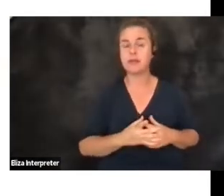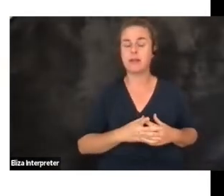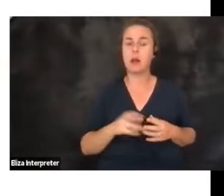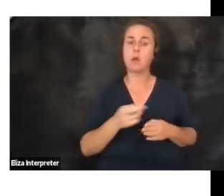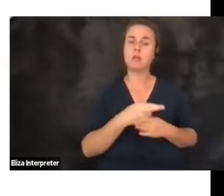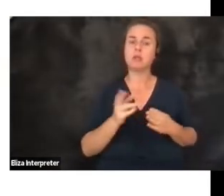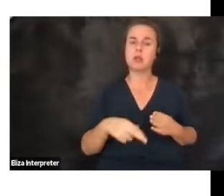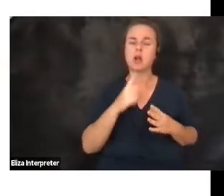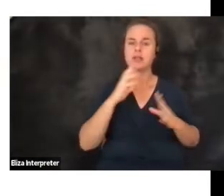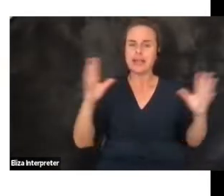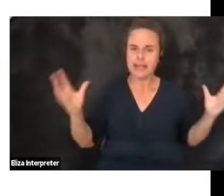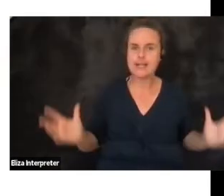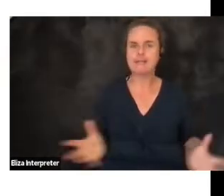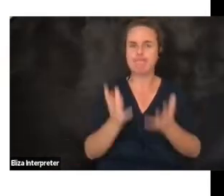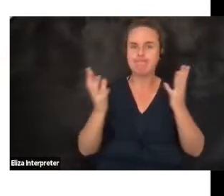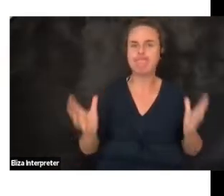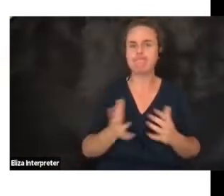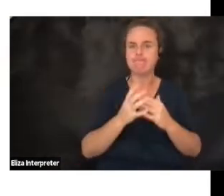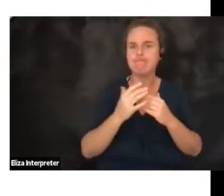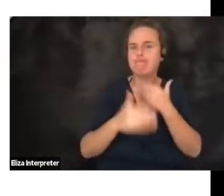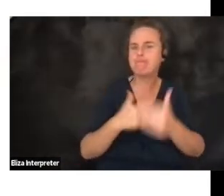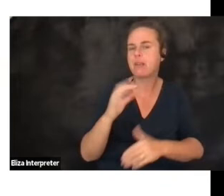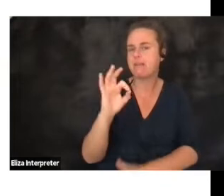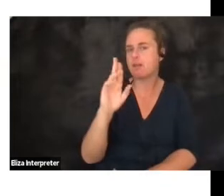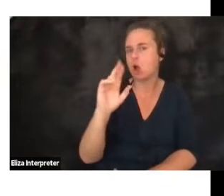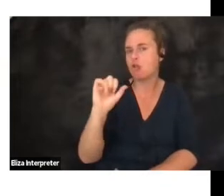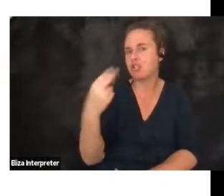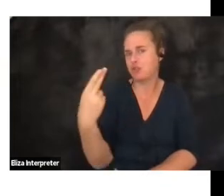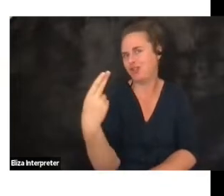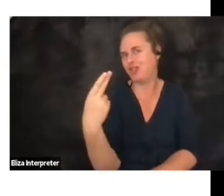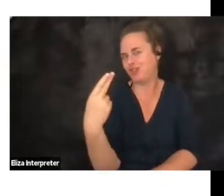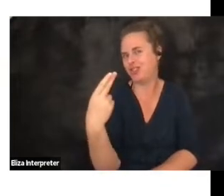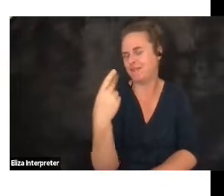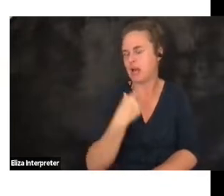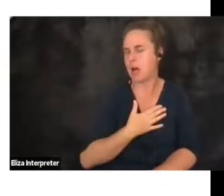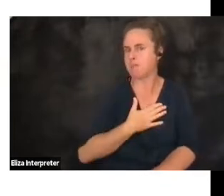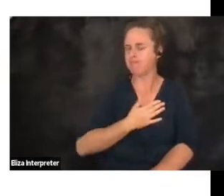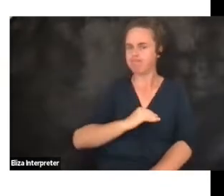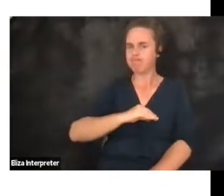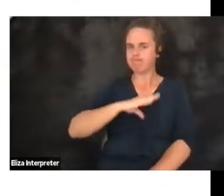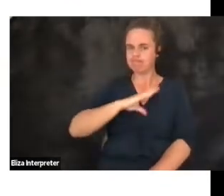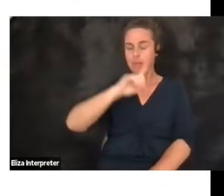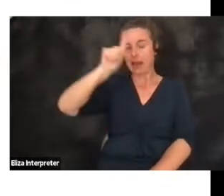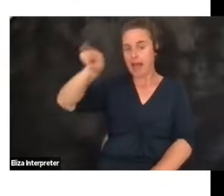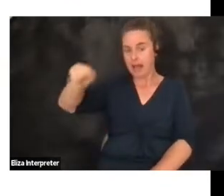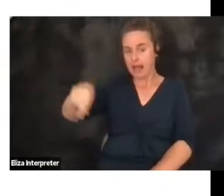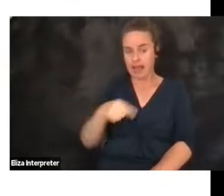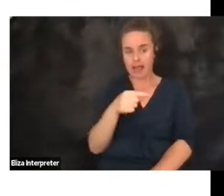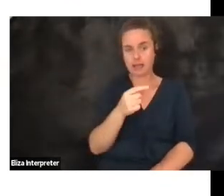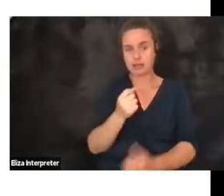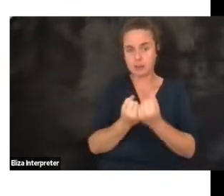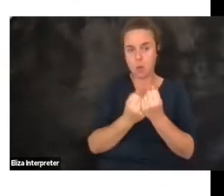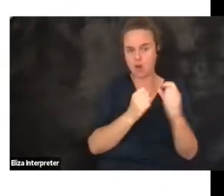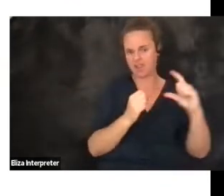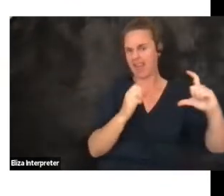in flourishing. And then as we go around this positive feedback loop, we get reductions in adversity in